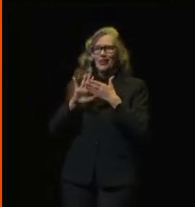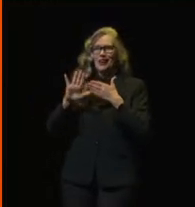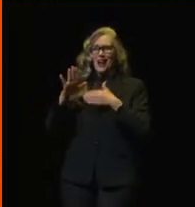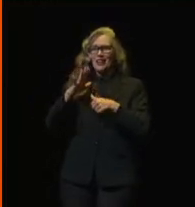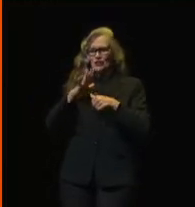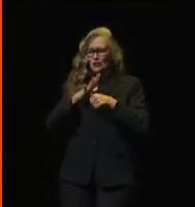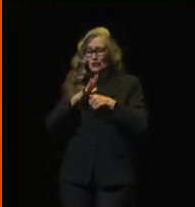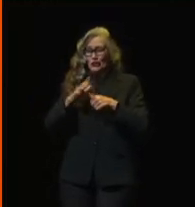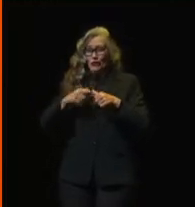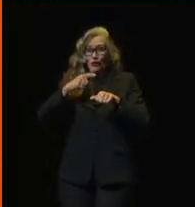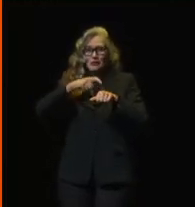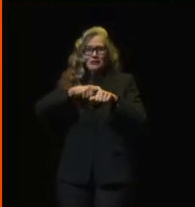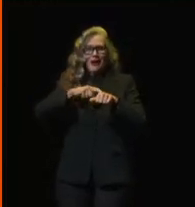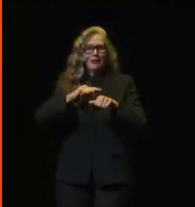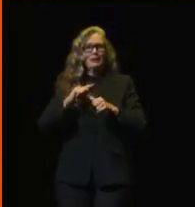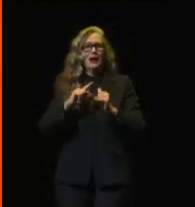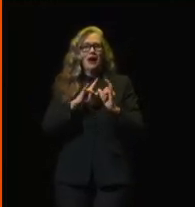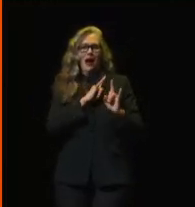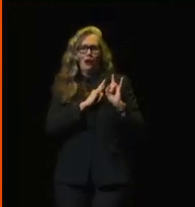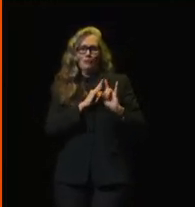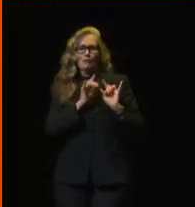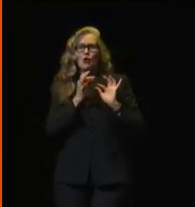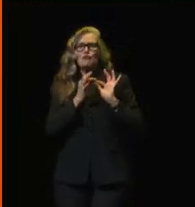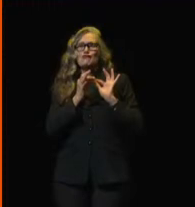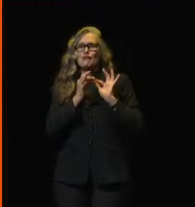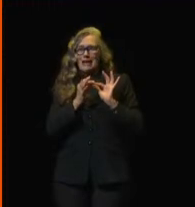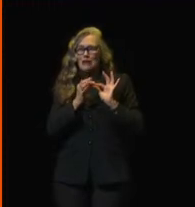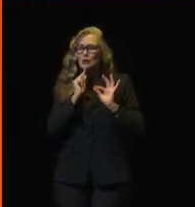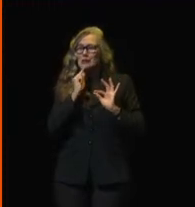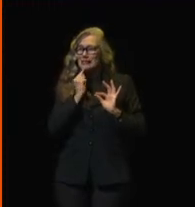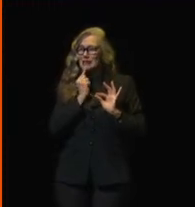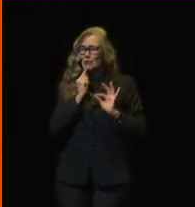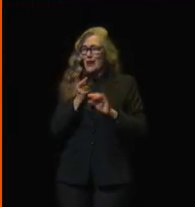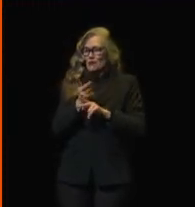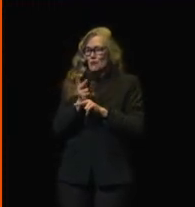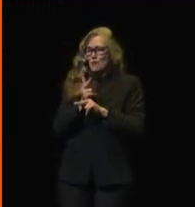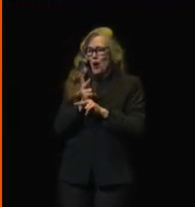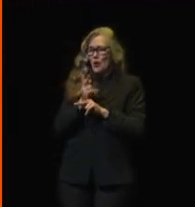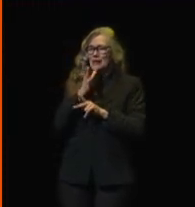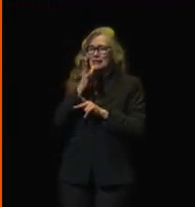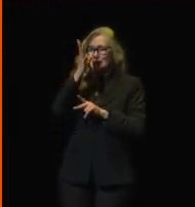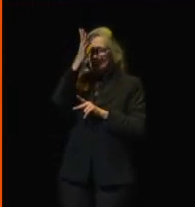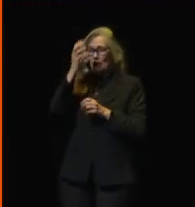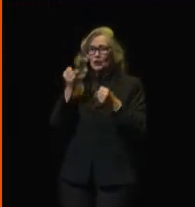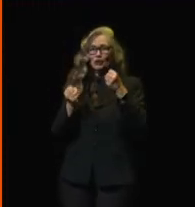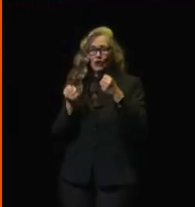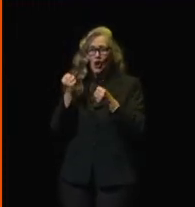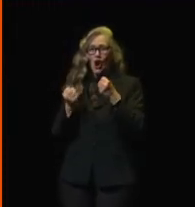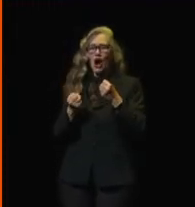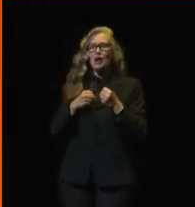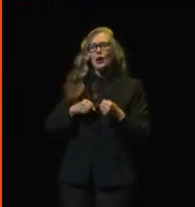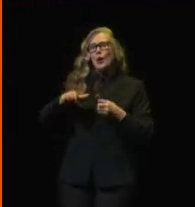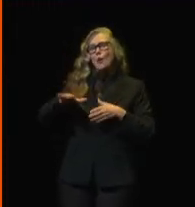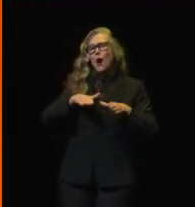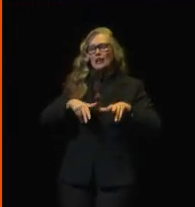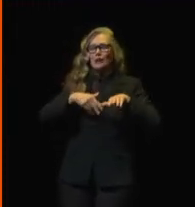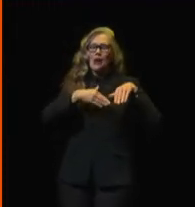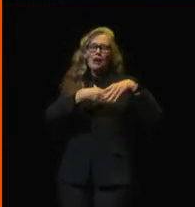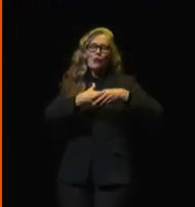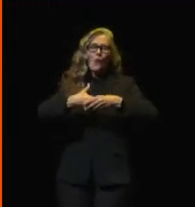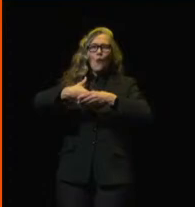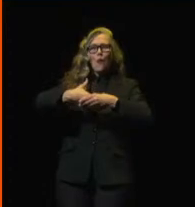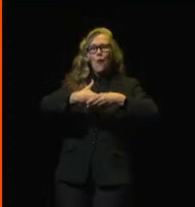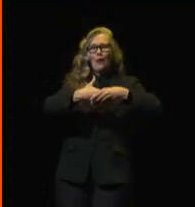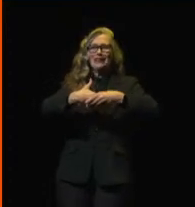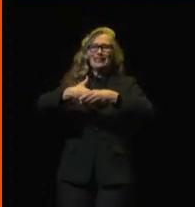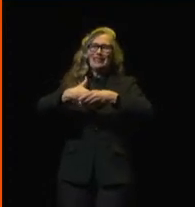serious relationship. I think we had to borrow his parents' car to get there. So we were walking around holding hands in this quaint